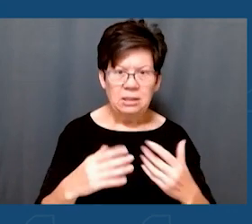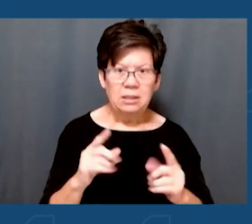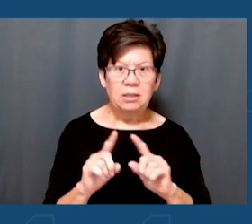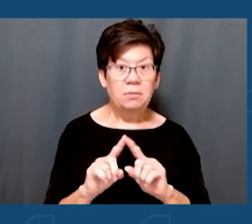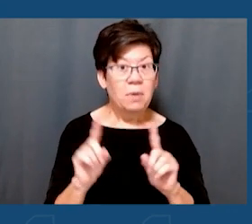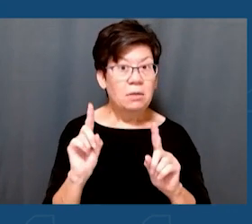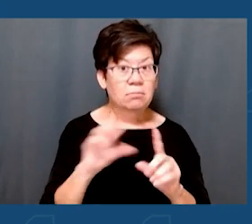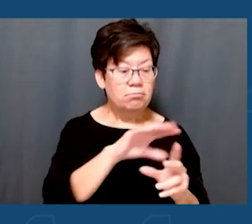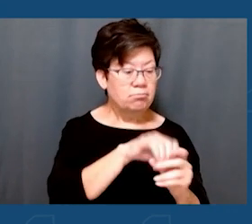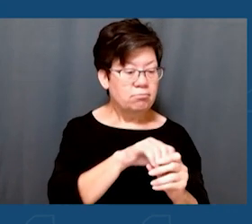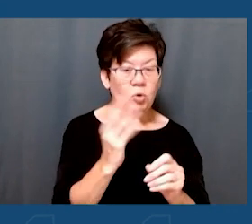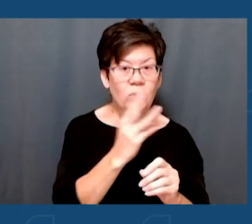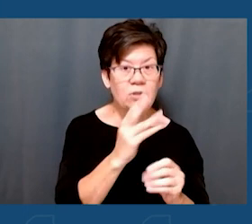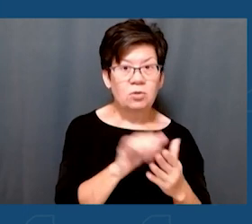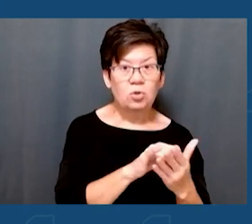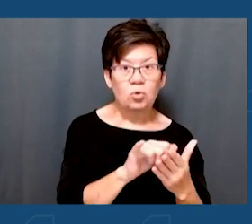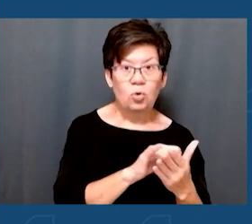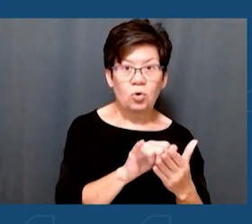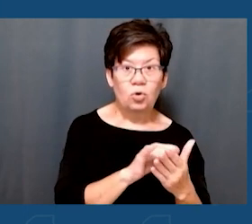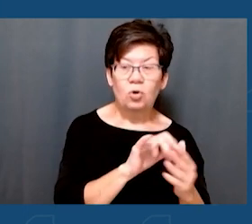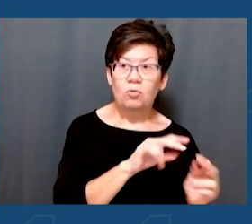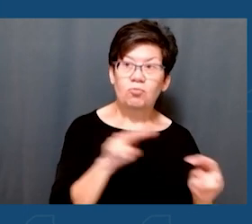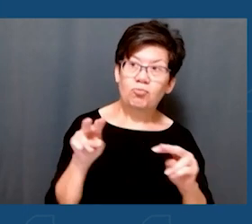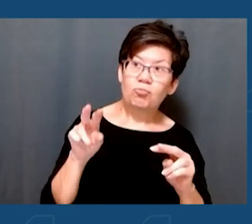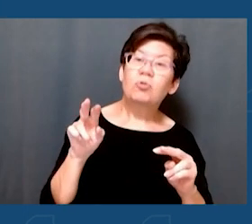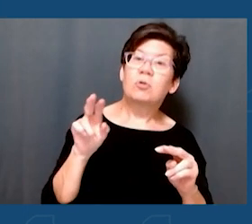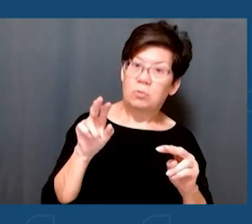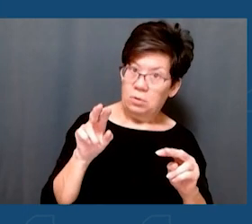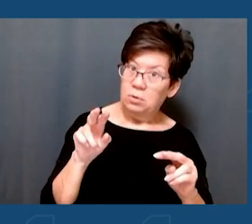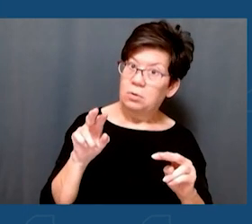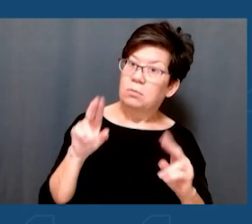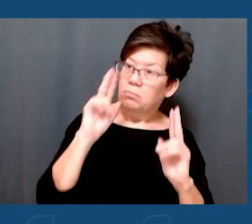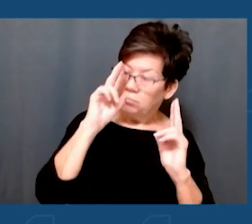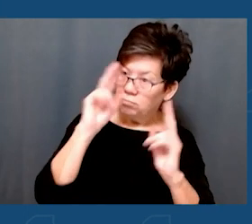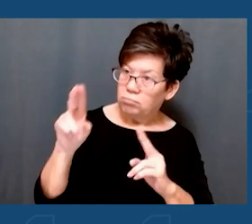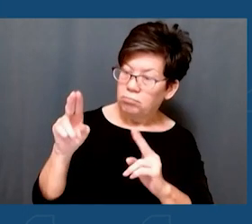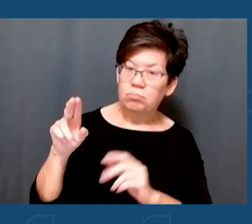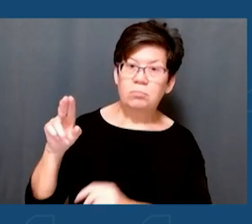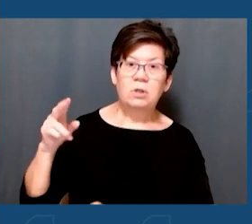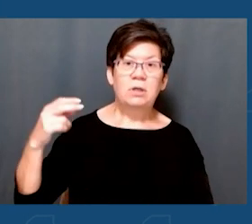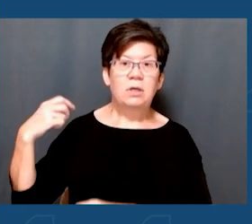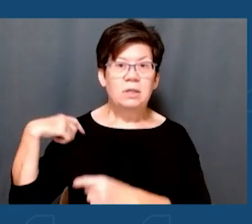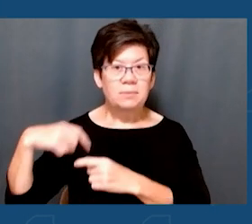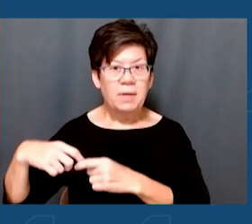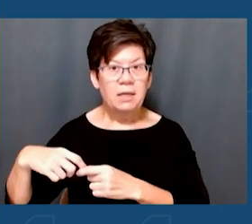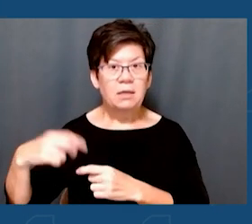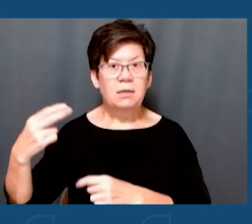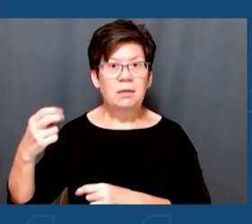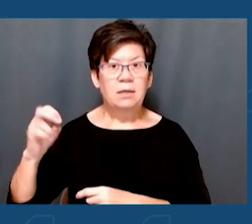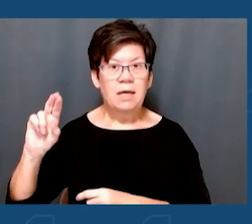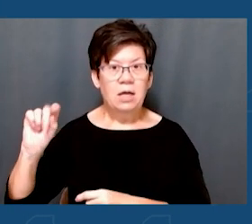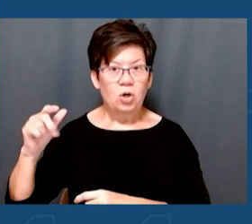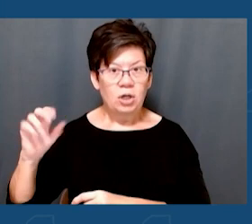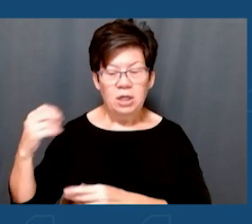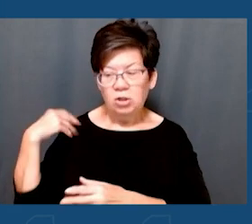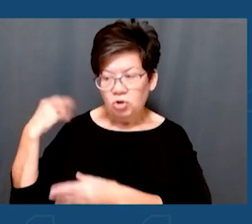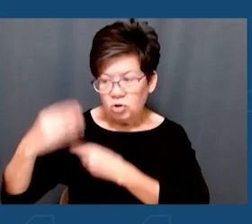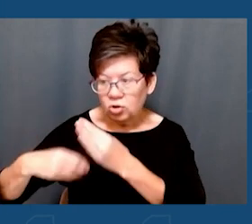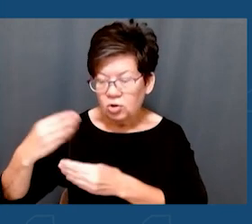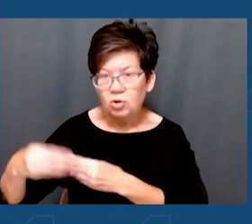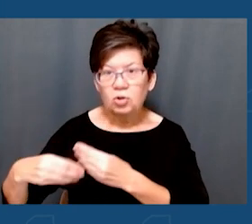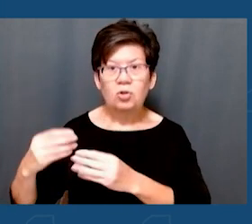York appreciates Hispanic heritage, history, and culture. And while we do